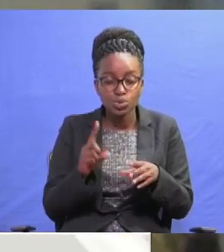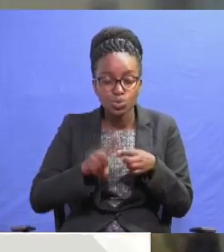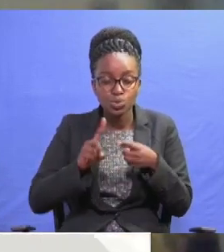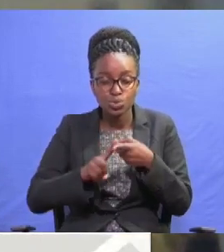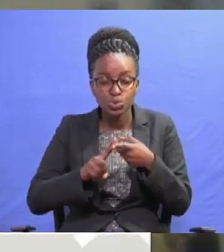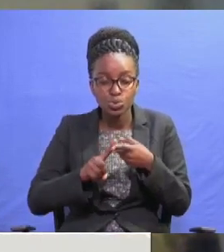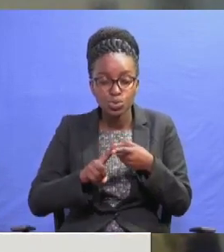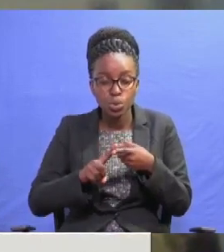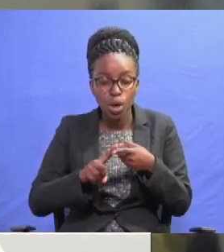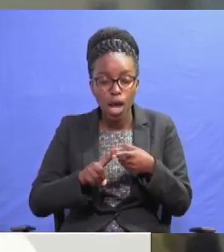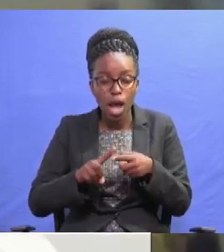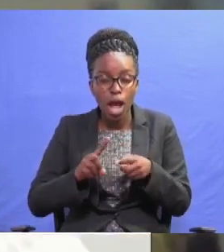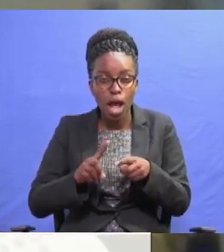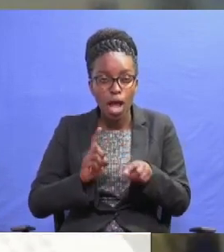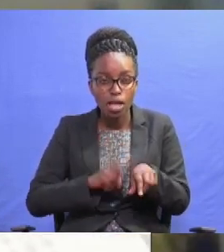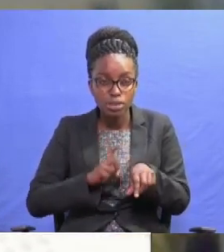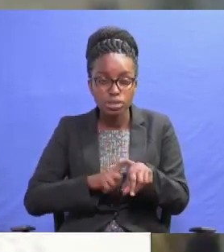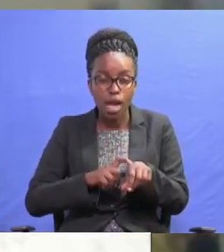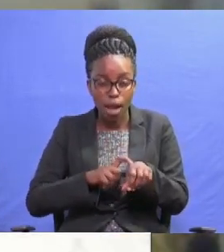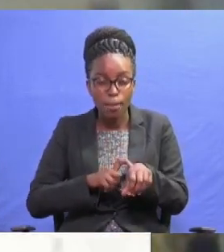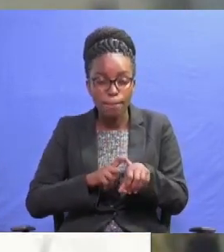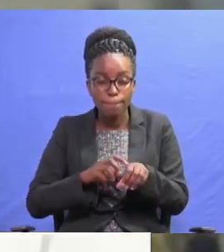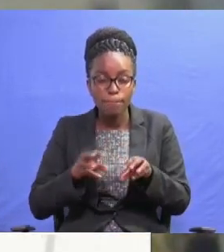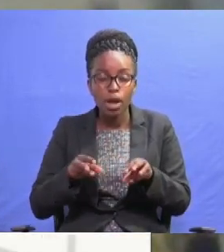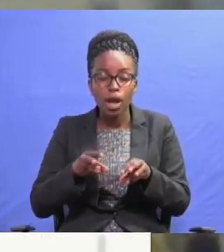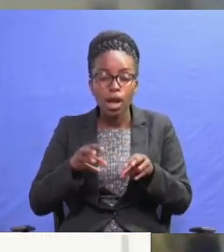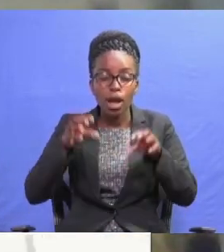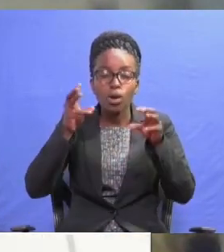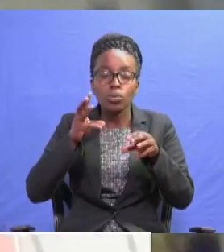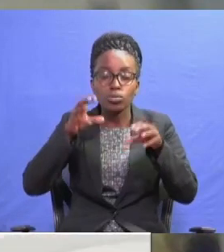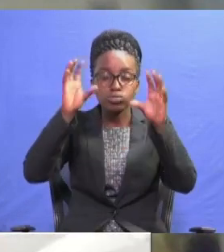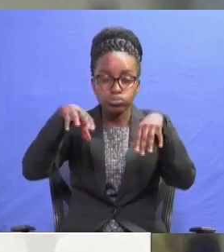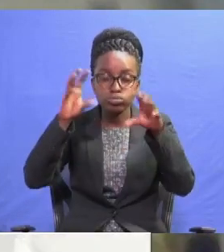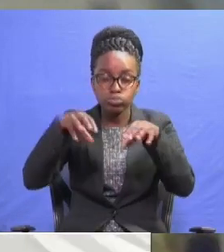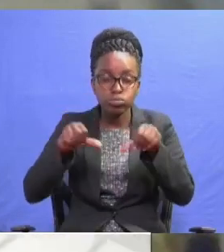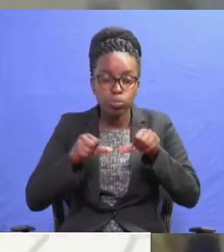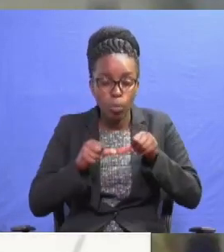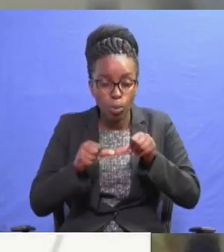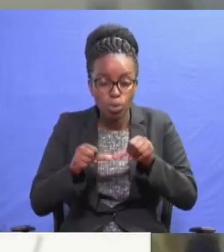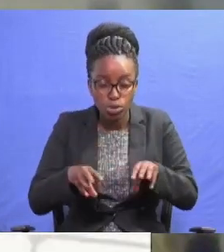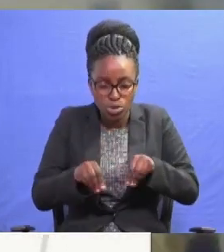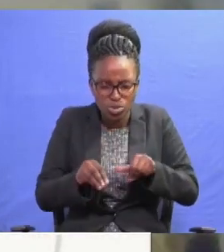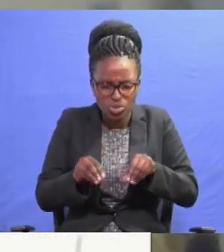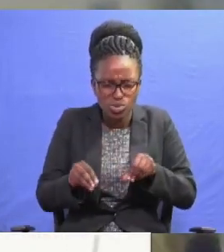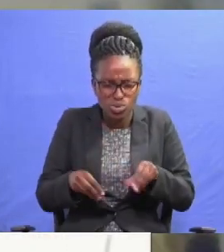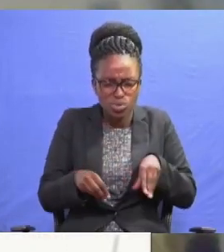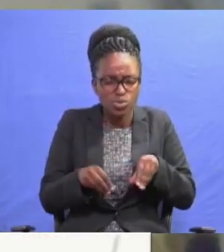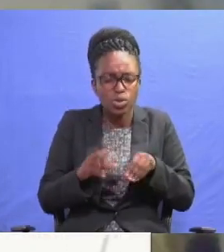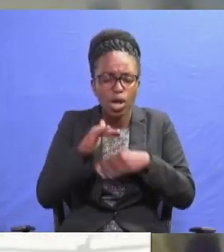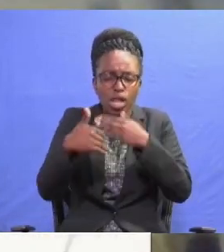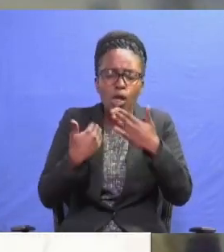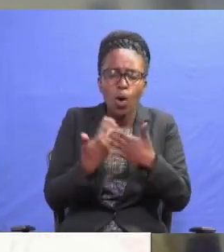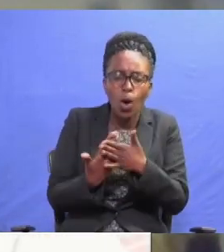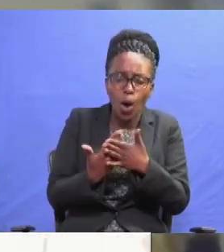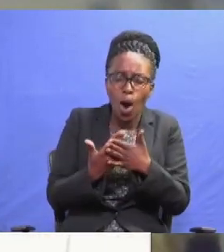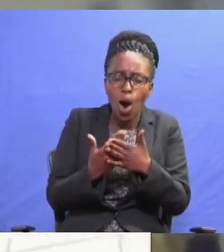And over time, of course, this rainfall has saturated the soils. And then now much